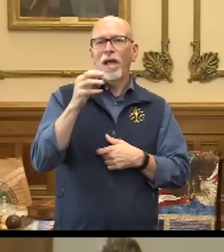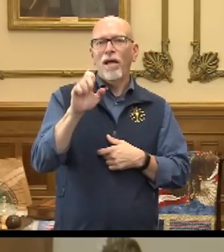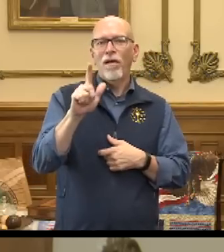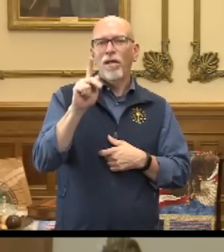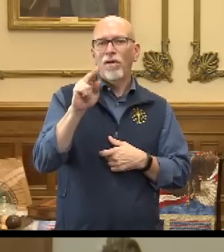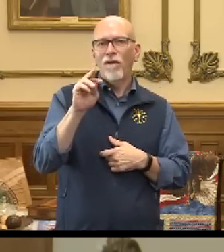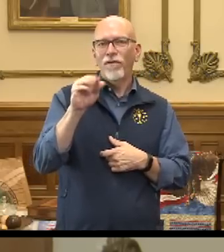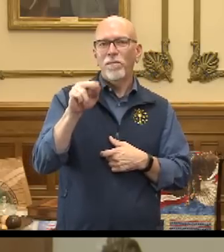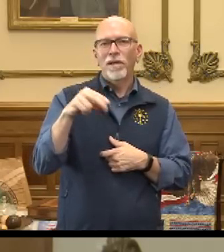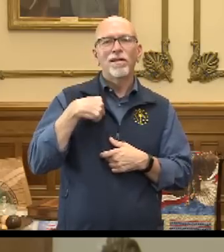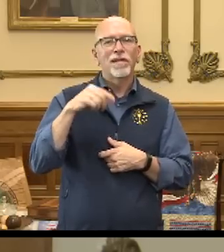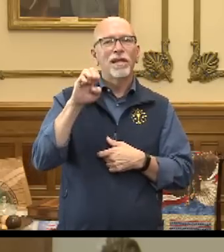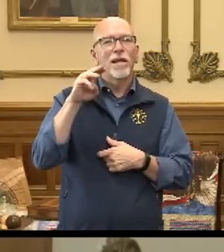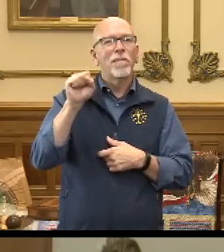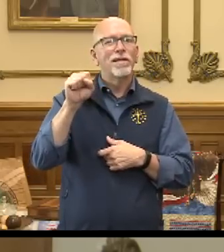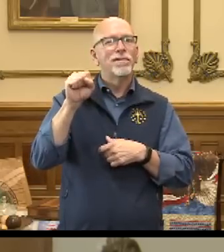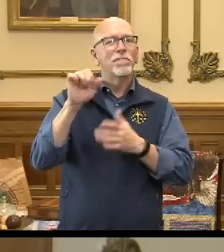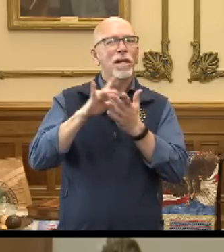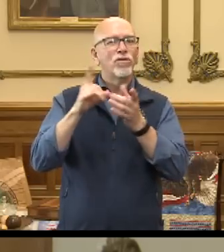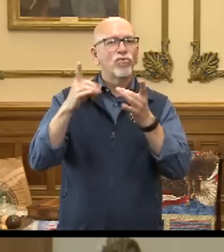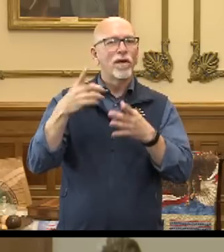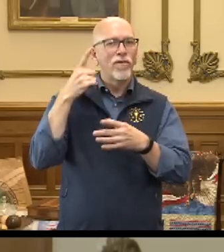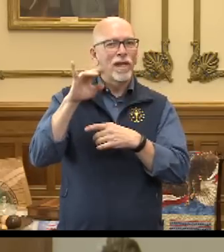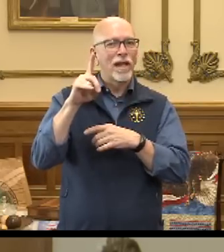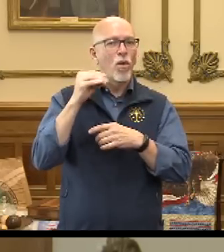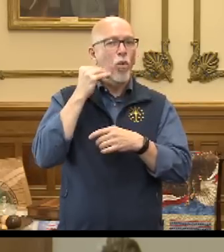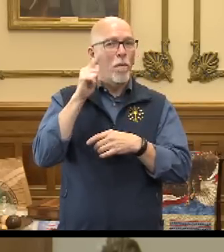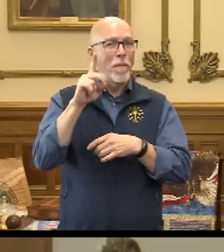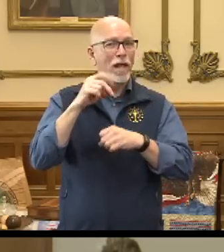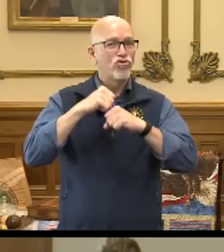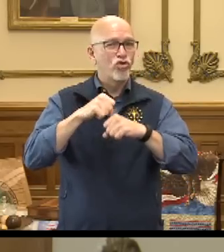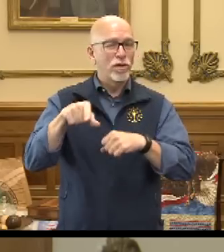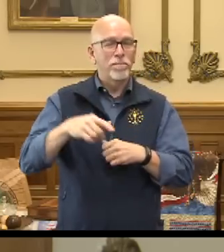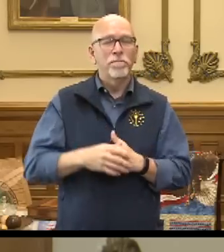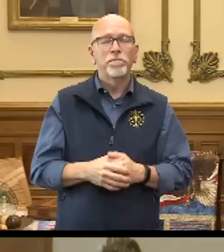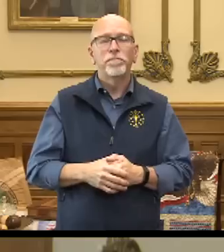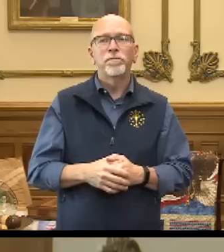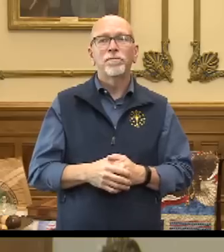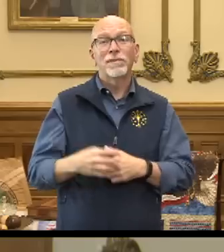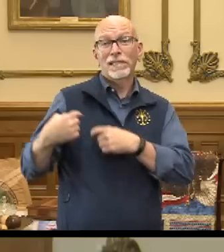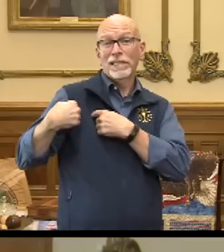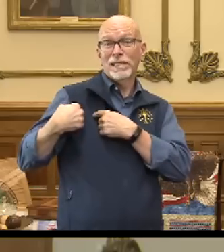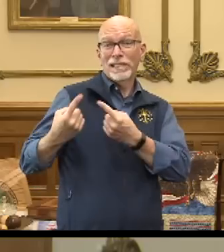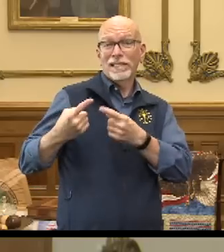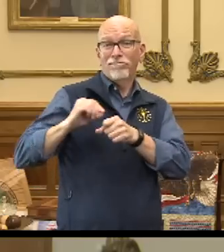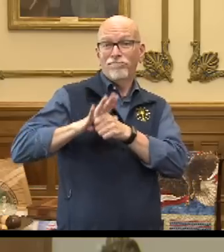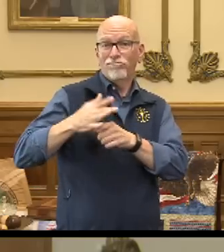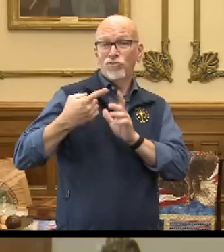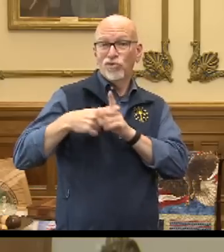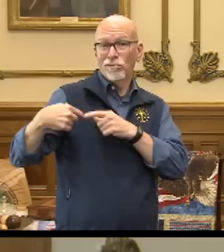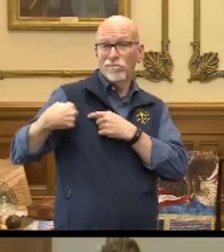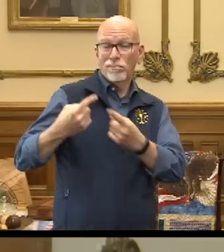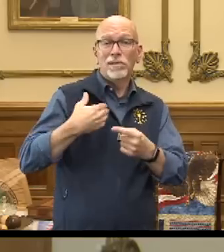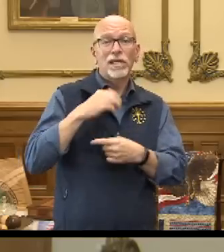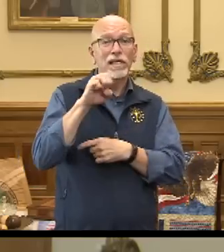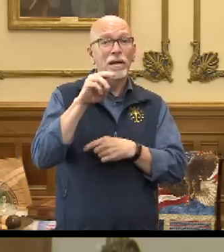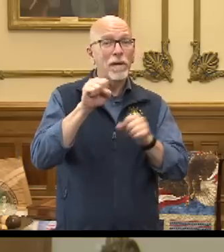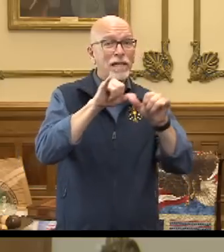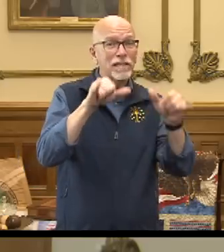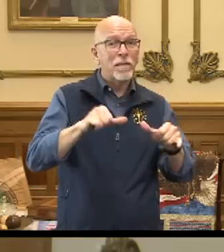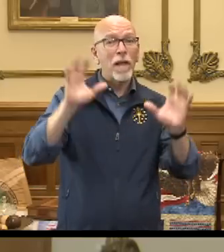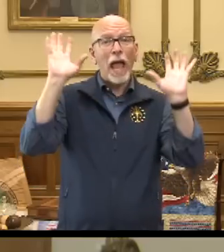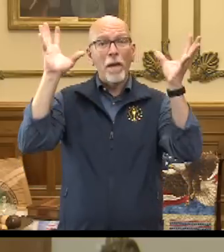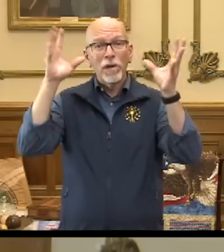Kaufman, State EMS Medical Director with the Indiana Department of Homeland Security. Since the beginning of this pandemic, our EMS system and our